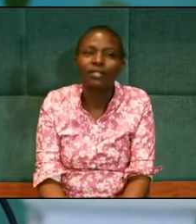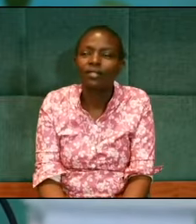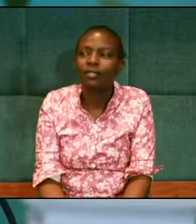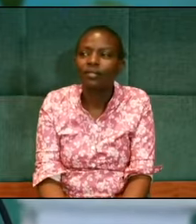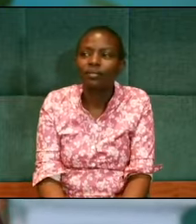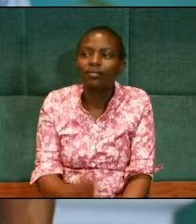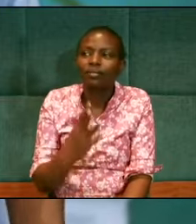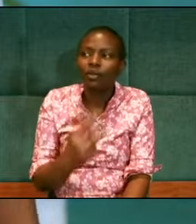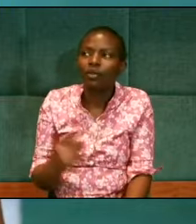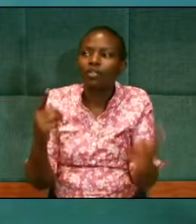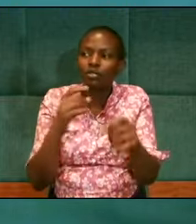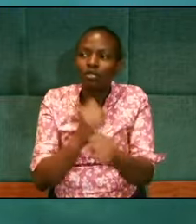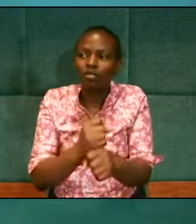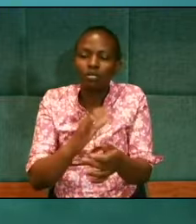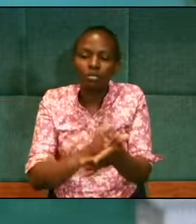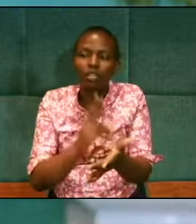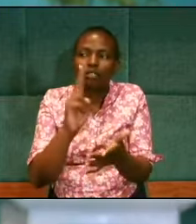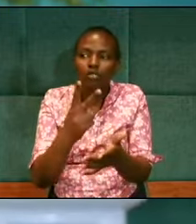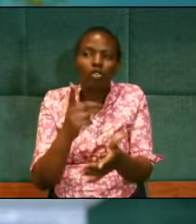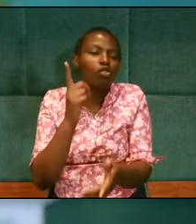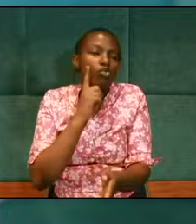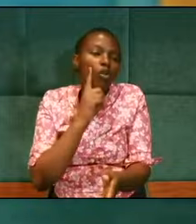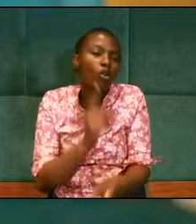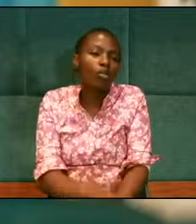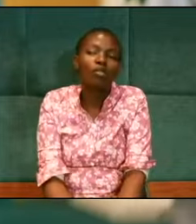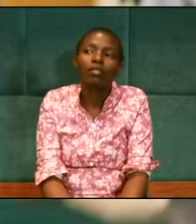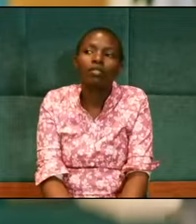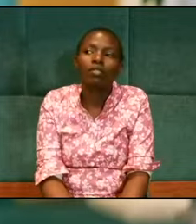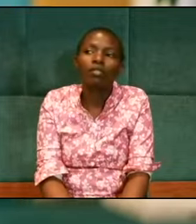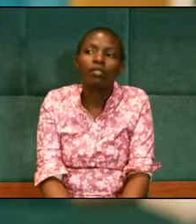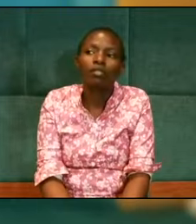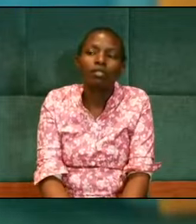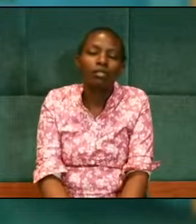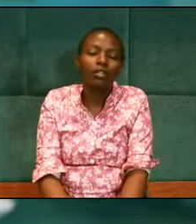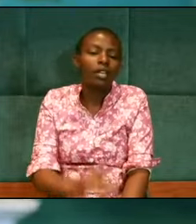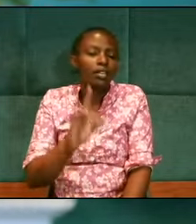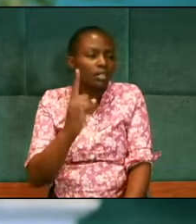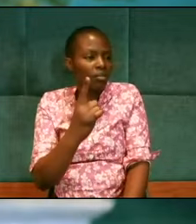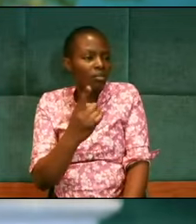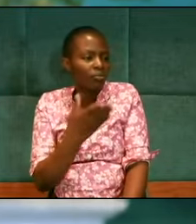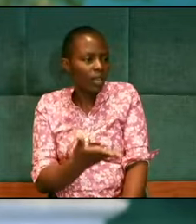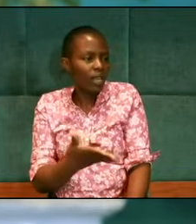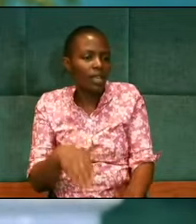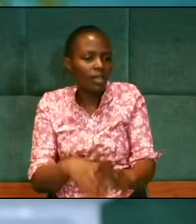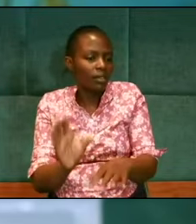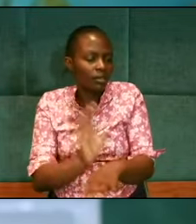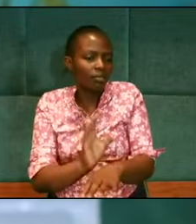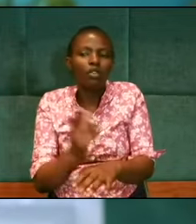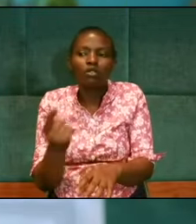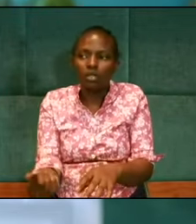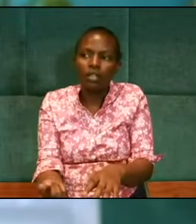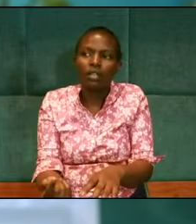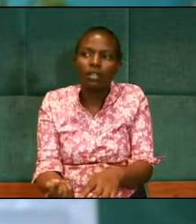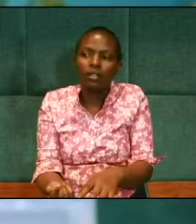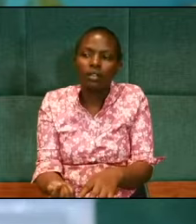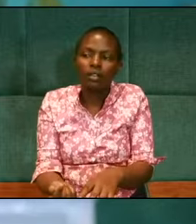I want to do part two tomorrow. Is there somebody here tonight who is single who want to say,